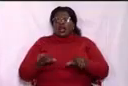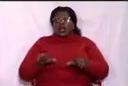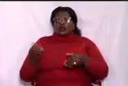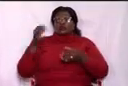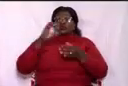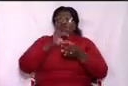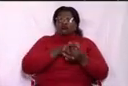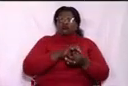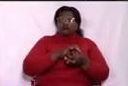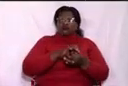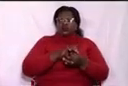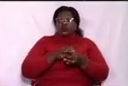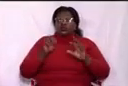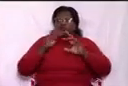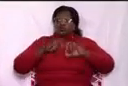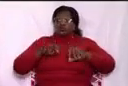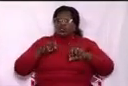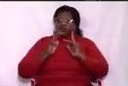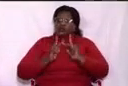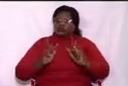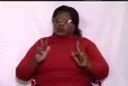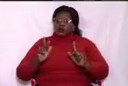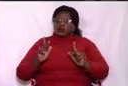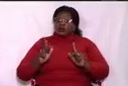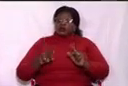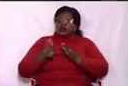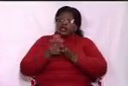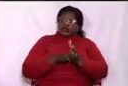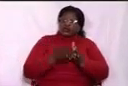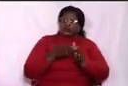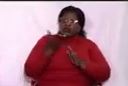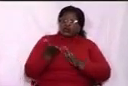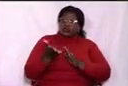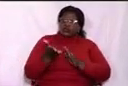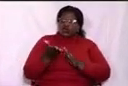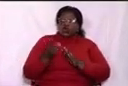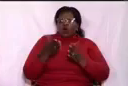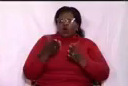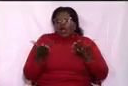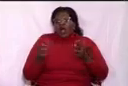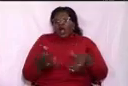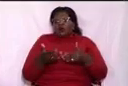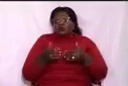you look for them, or do they come to you, or how do you really bring up that collaboration?